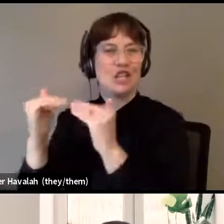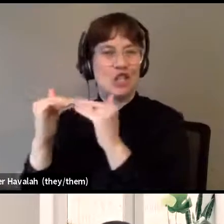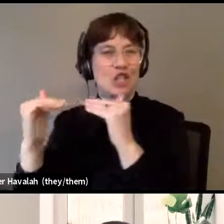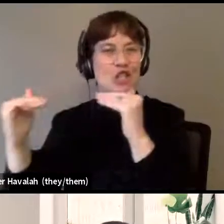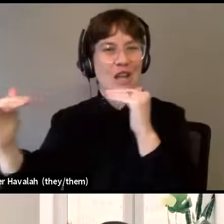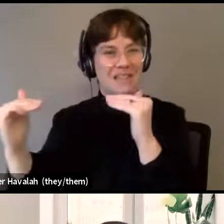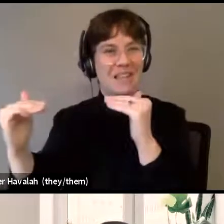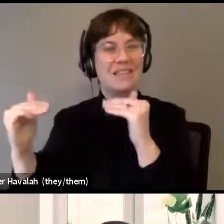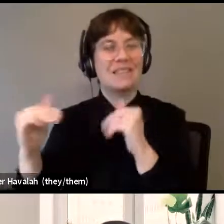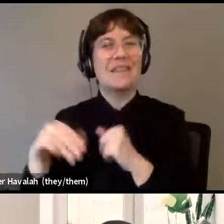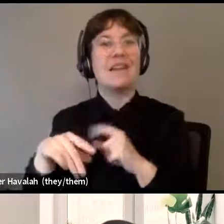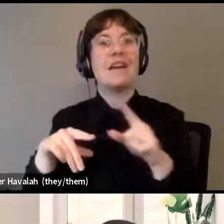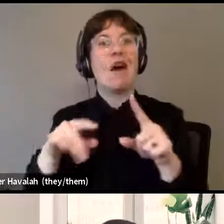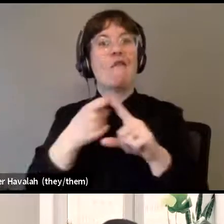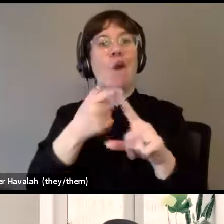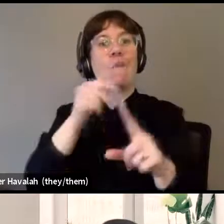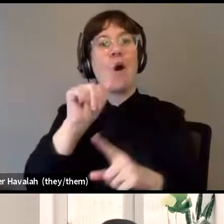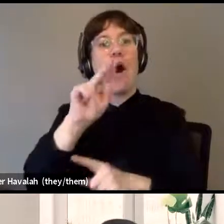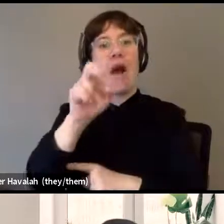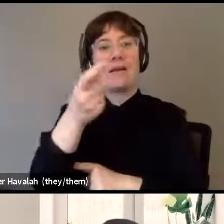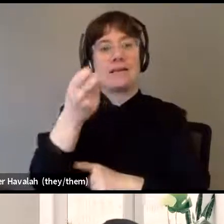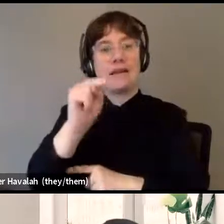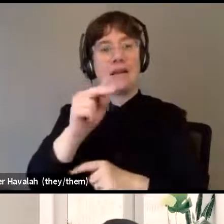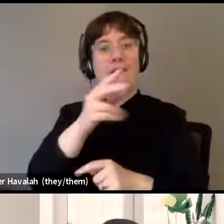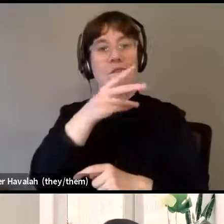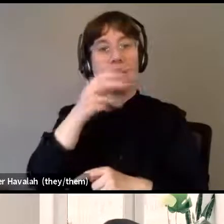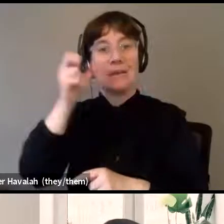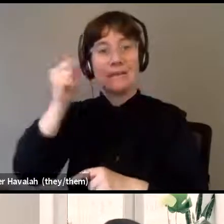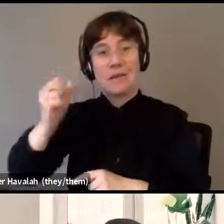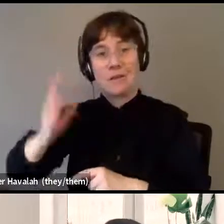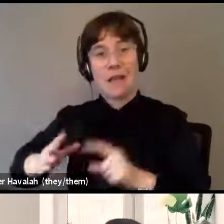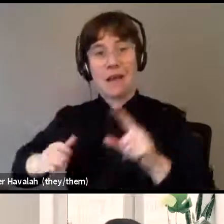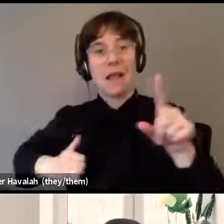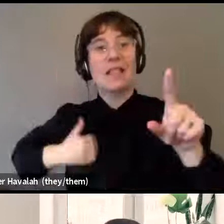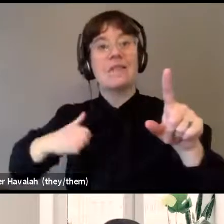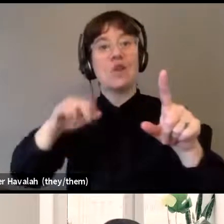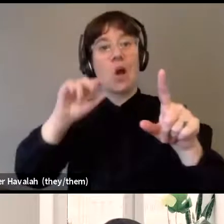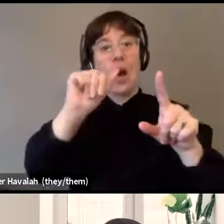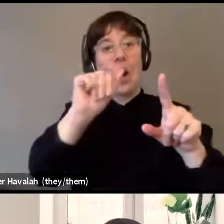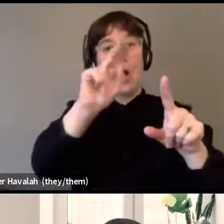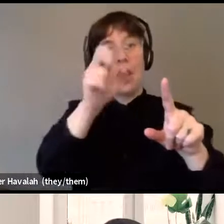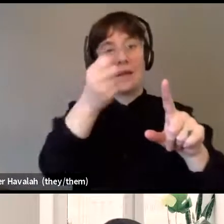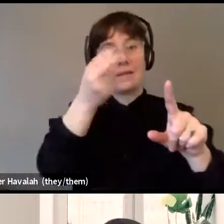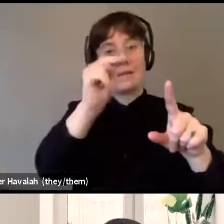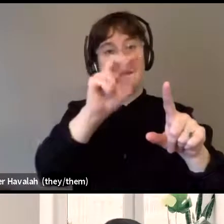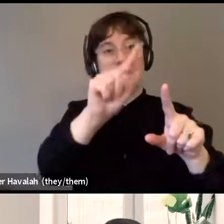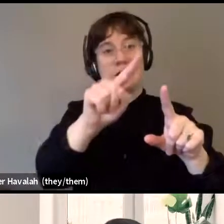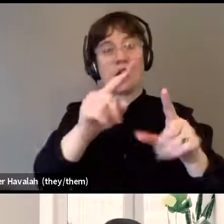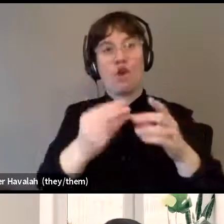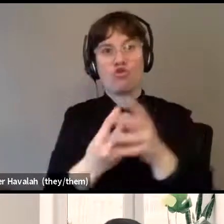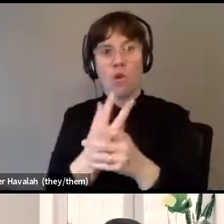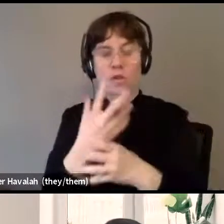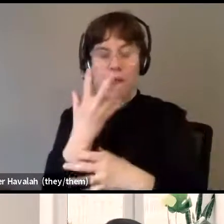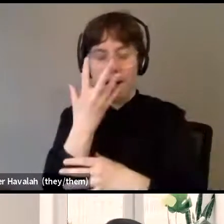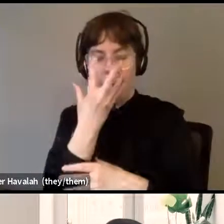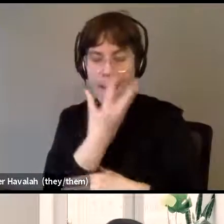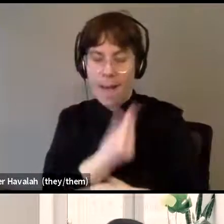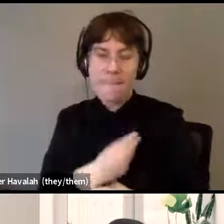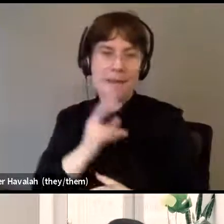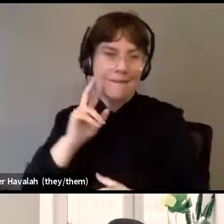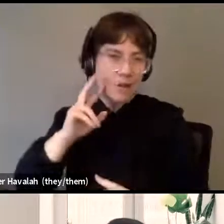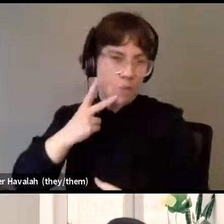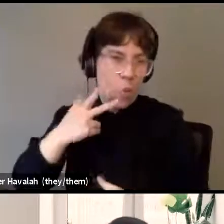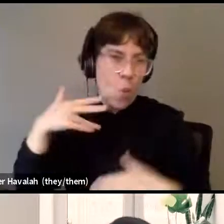Austin-based farmer, and he farms on the south side, lives on Austin, and grows amazing greens. And so